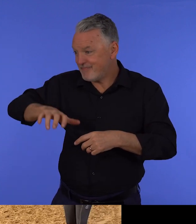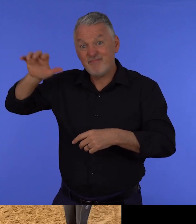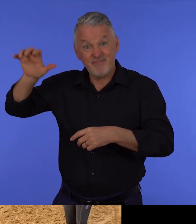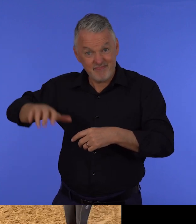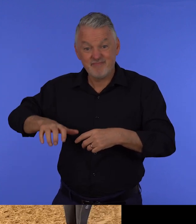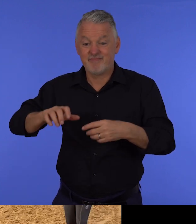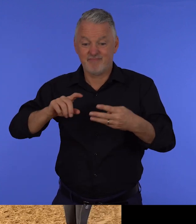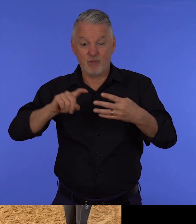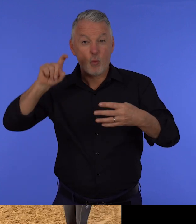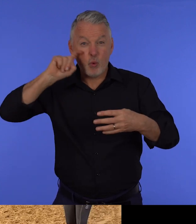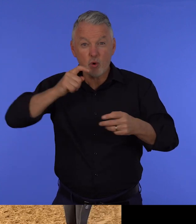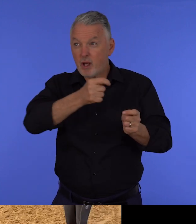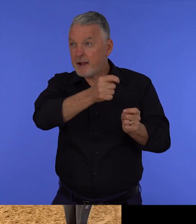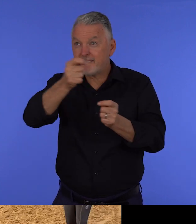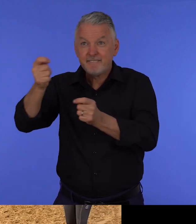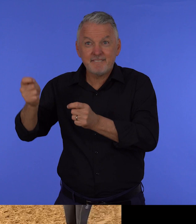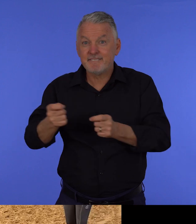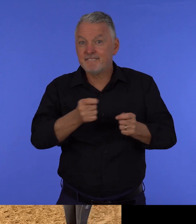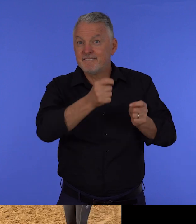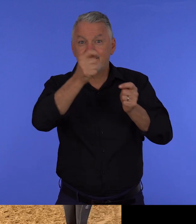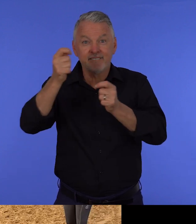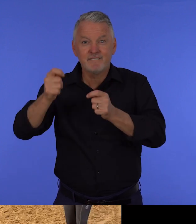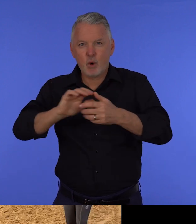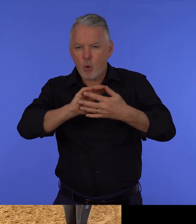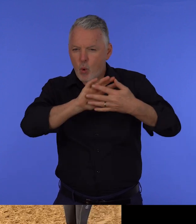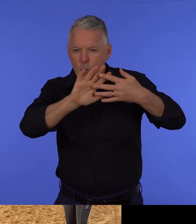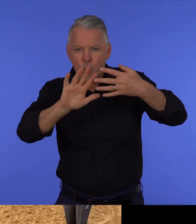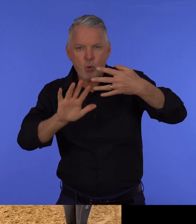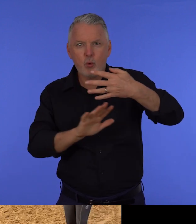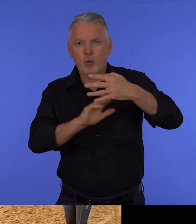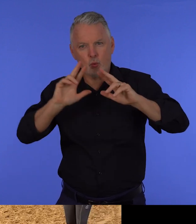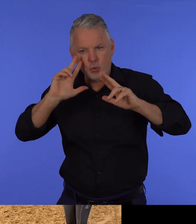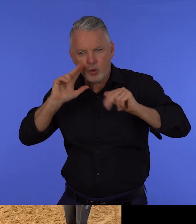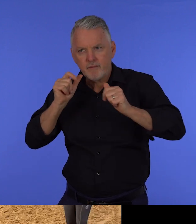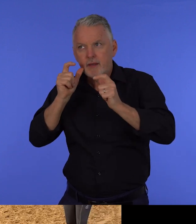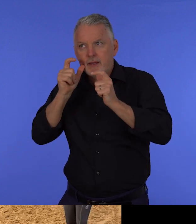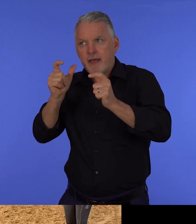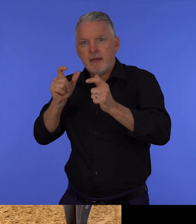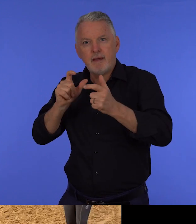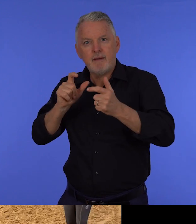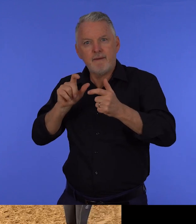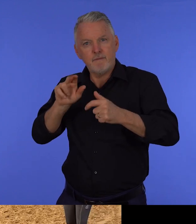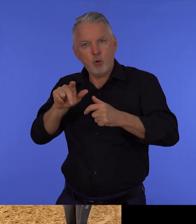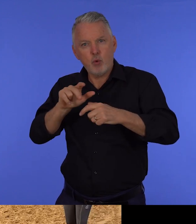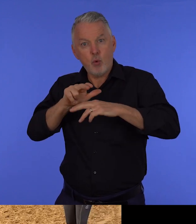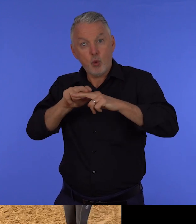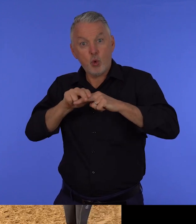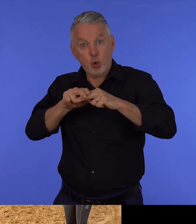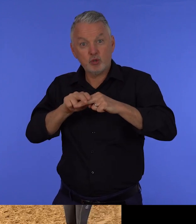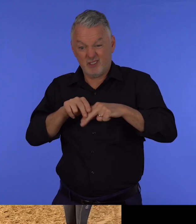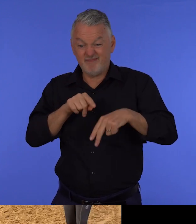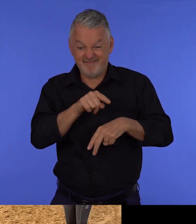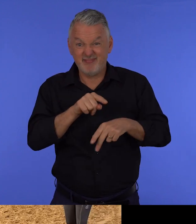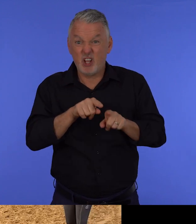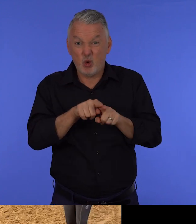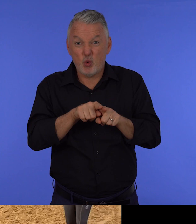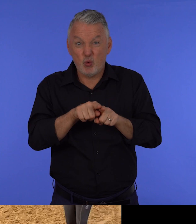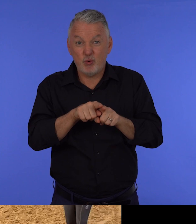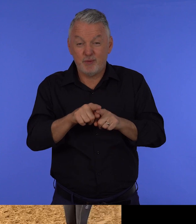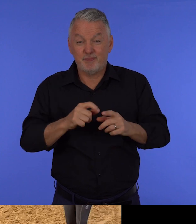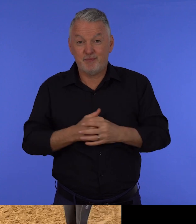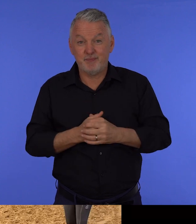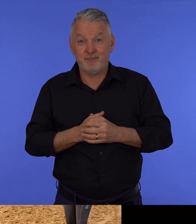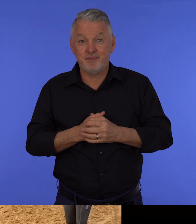see in the photo, she gets to groom the horses, water them, all of the aspects that are involved